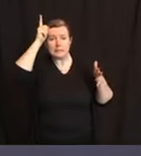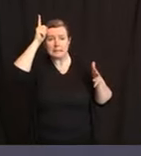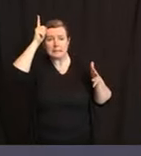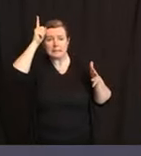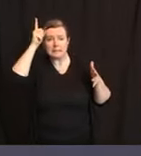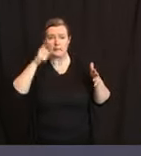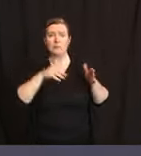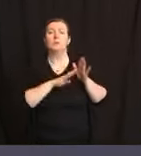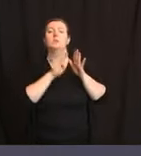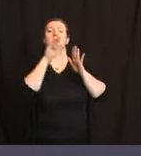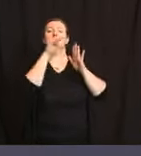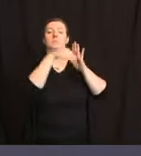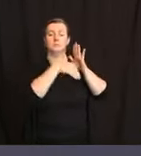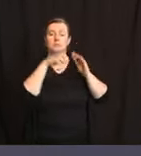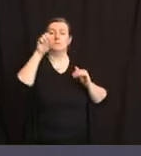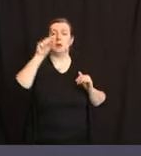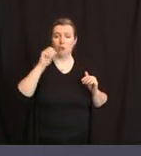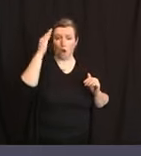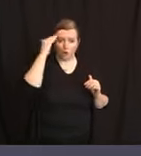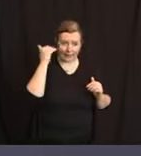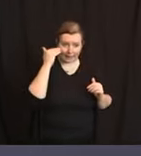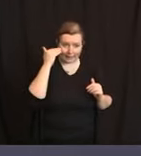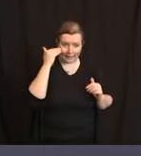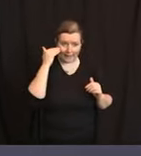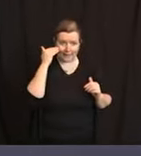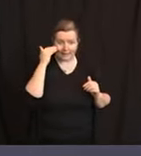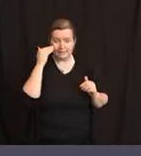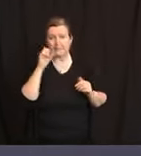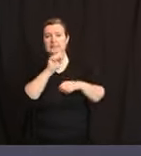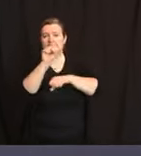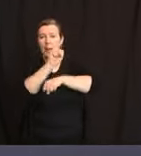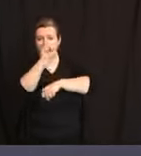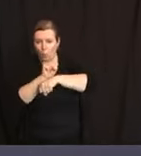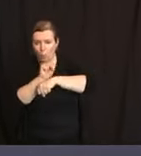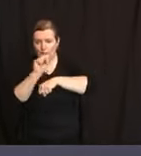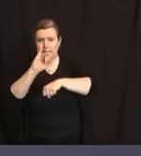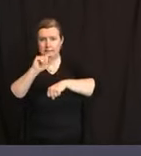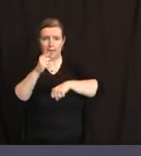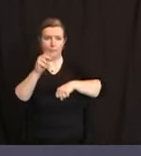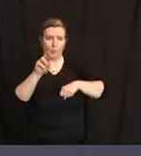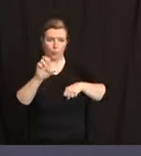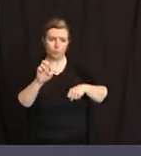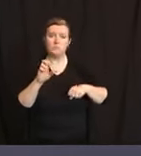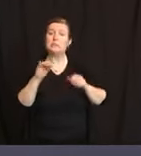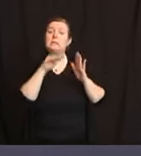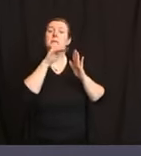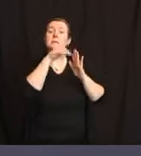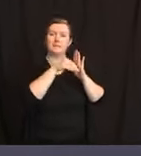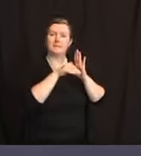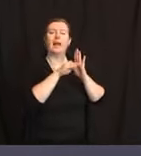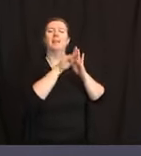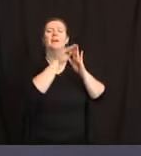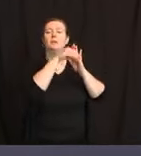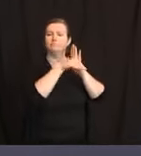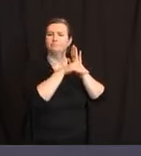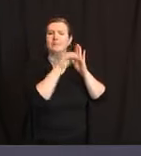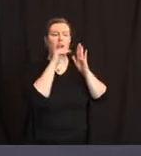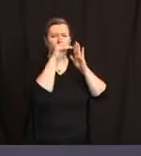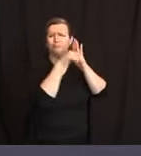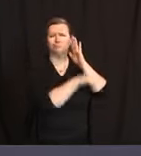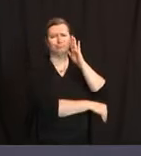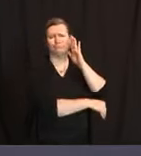Korea, Singapore, other places, you've seen flare-ups. We've said, I think unequivocally, Judy will correct me if she sees